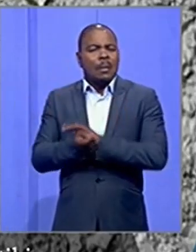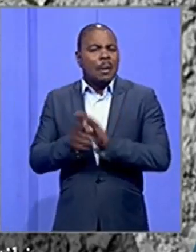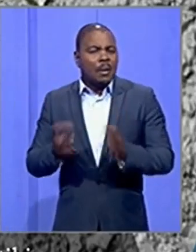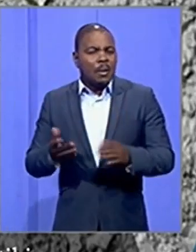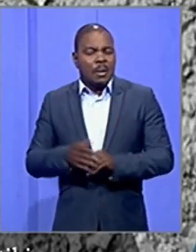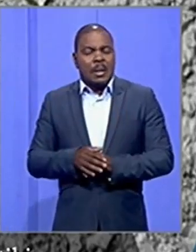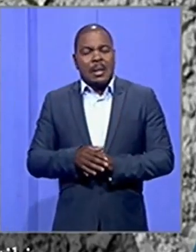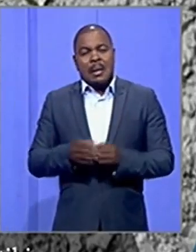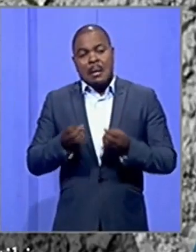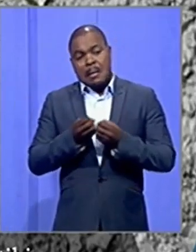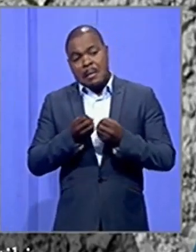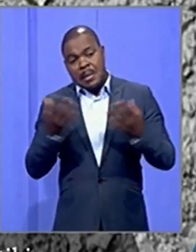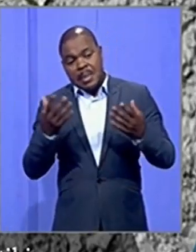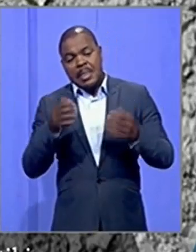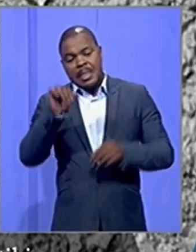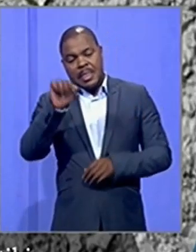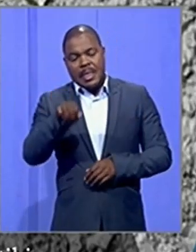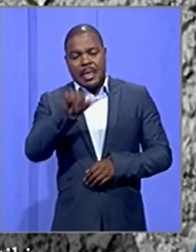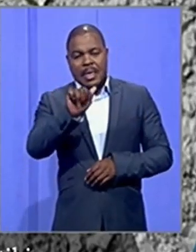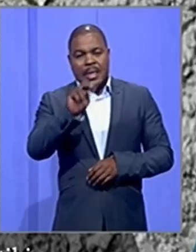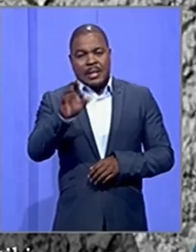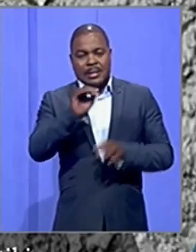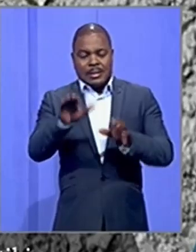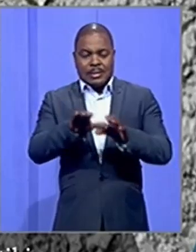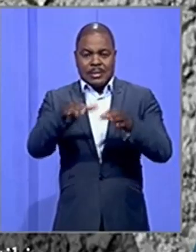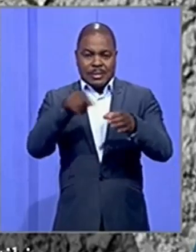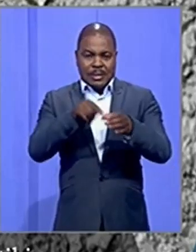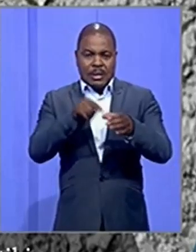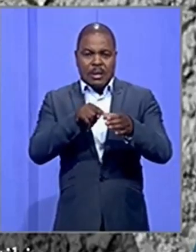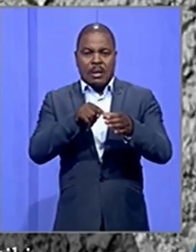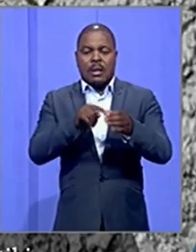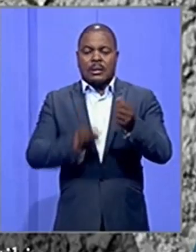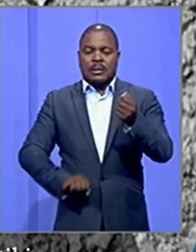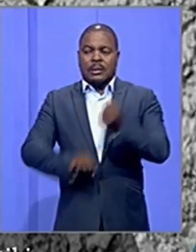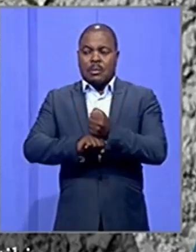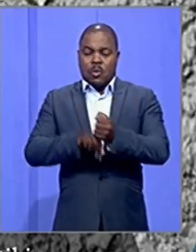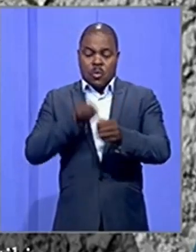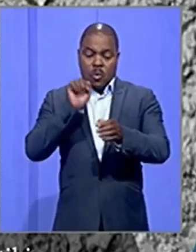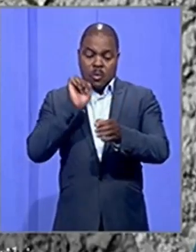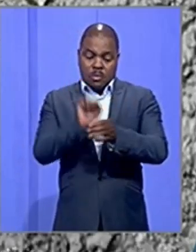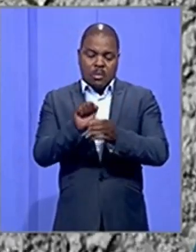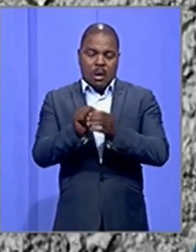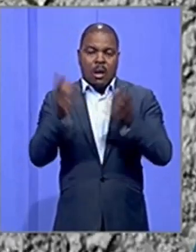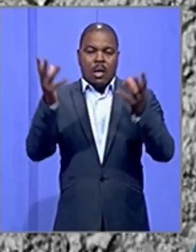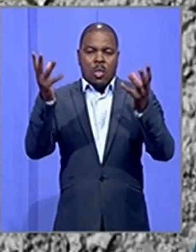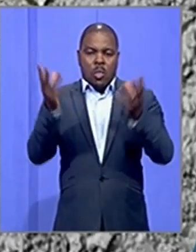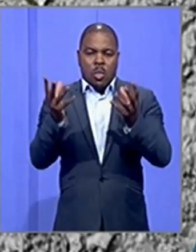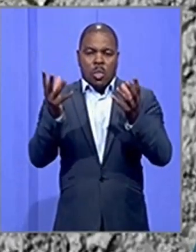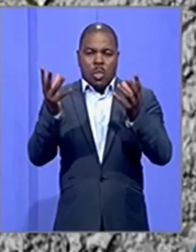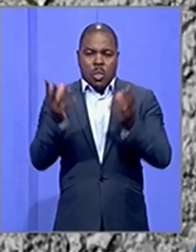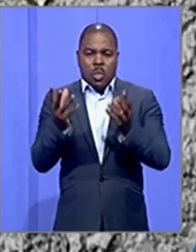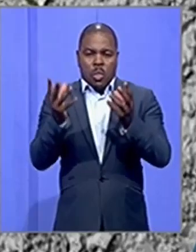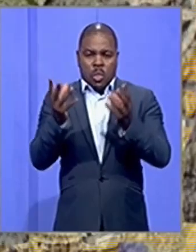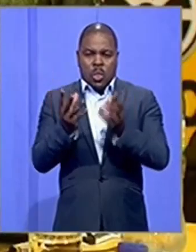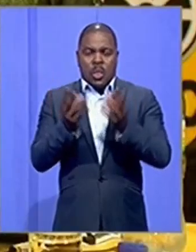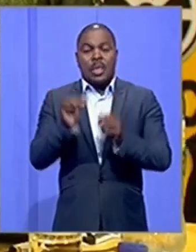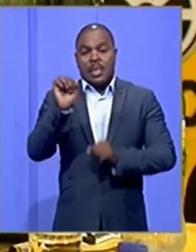hangata ke mokga ona wa African National Congress o ileng gore o lahlehelwa ke tshehetso ya batho ba ileng gore ba